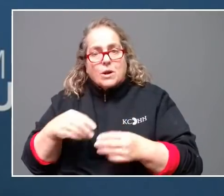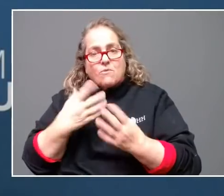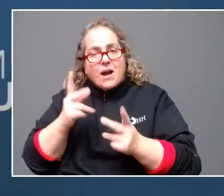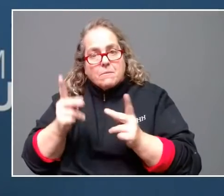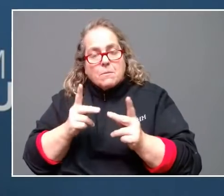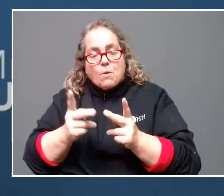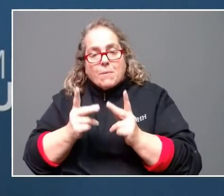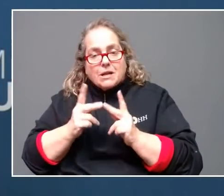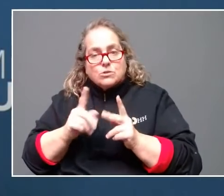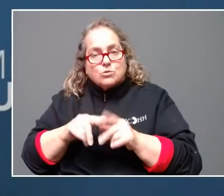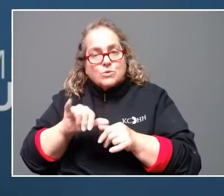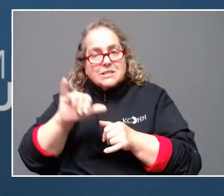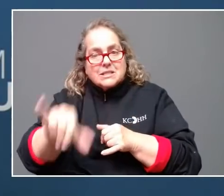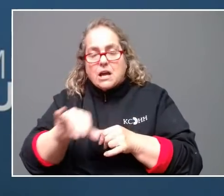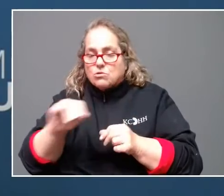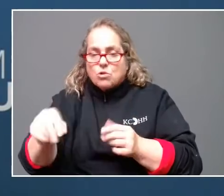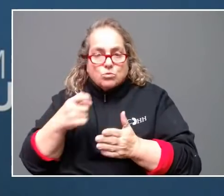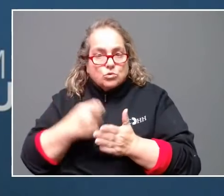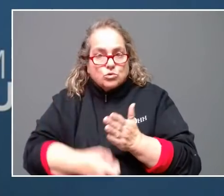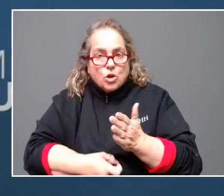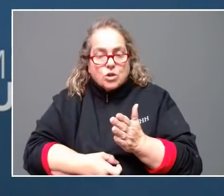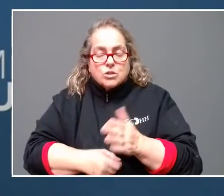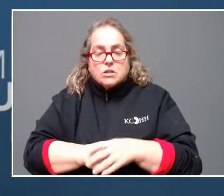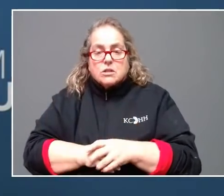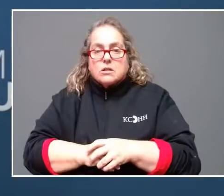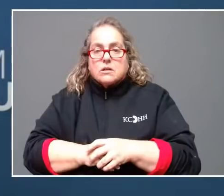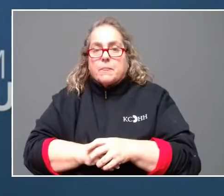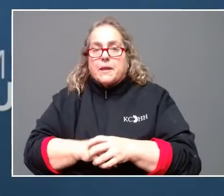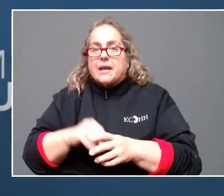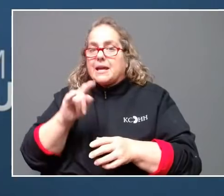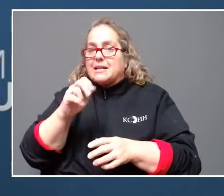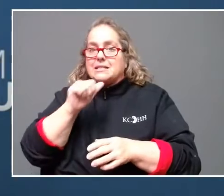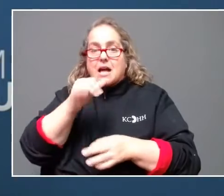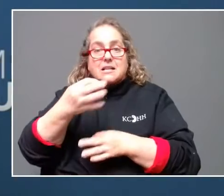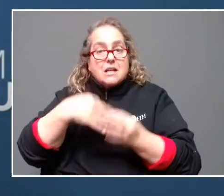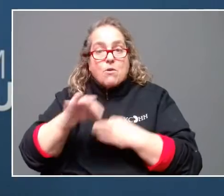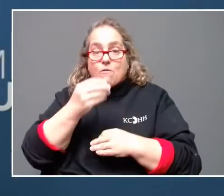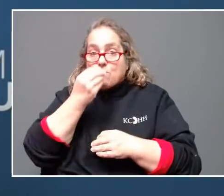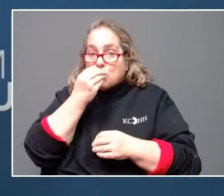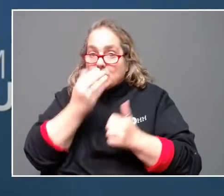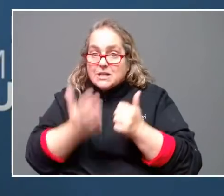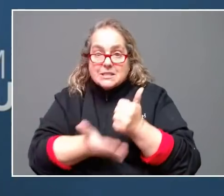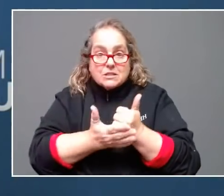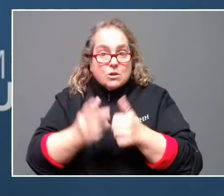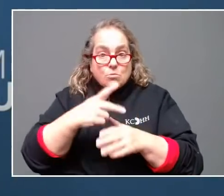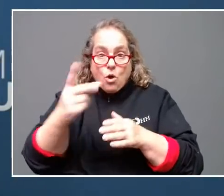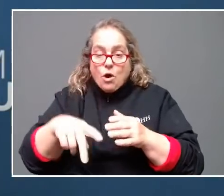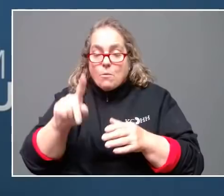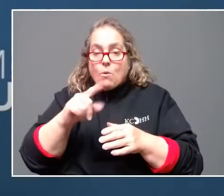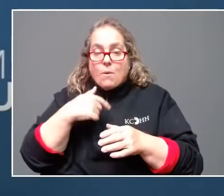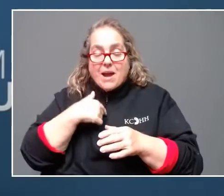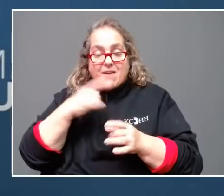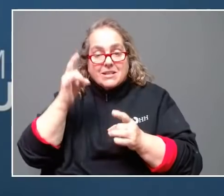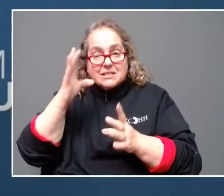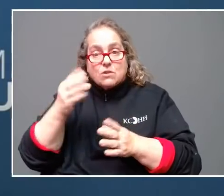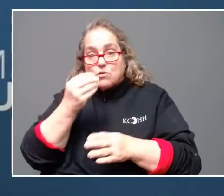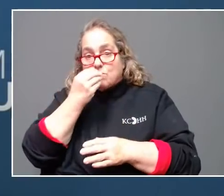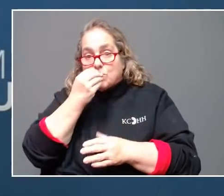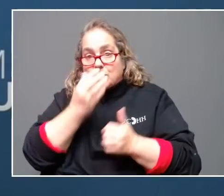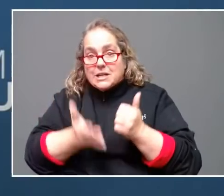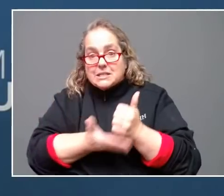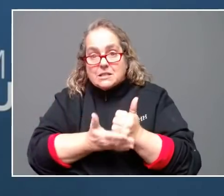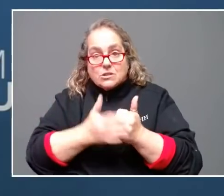charge. It is not a substitute for food assistance programs, where we have disaster food assistance or